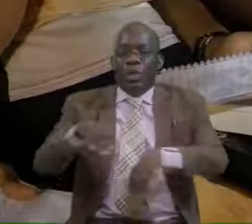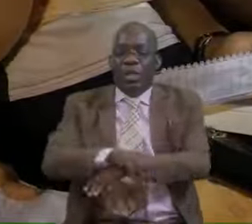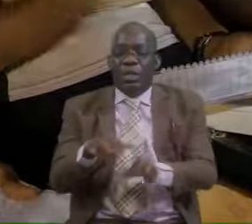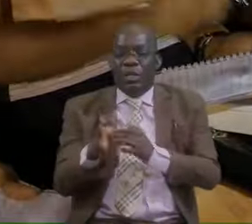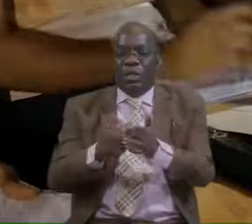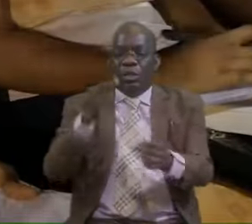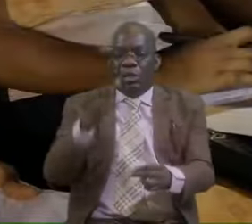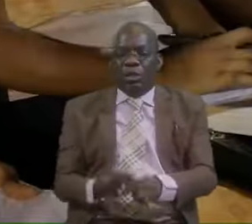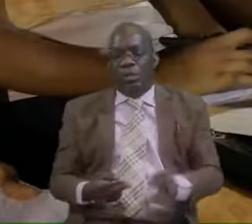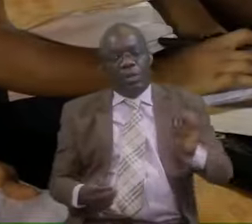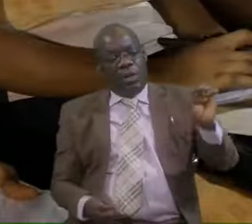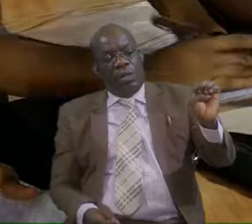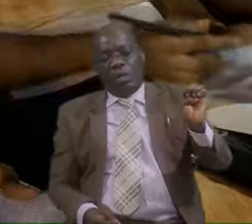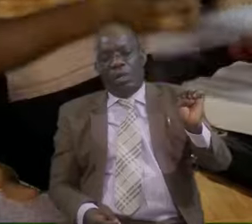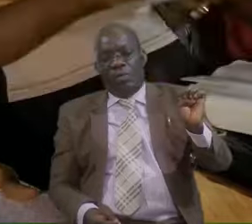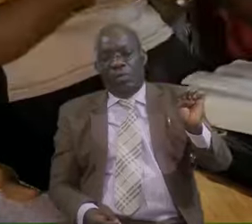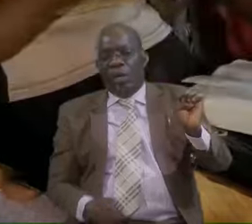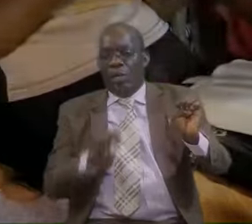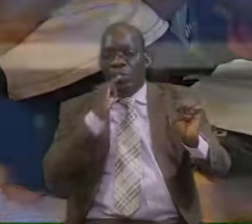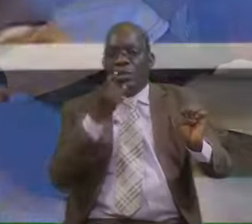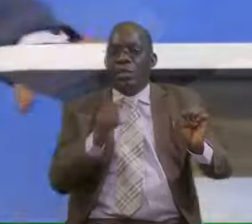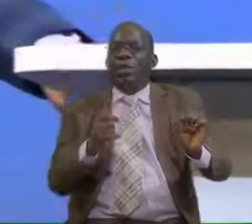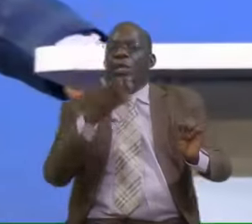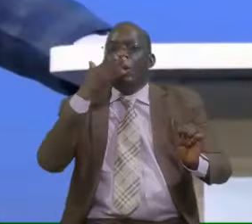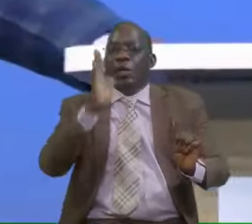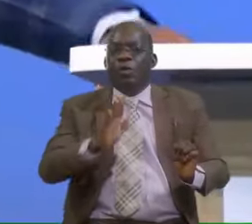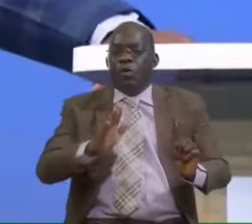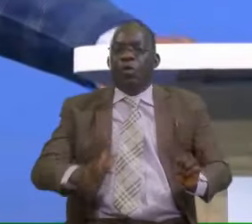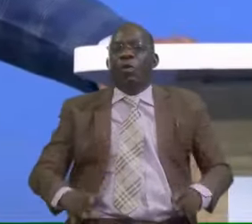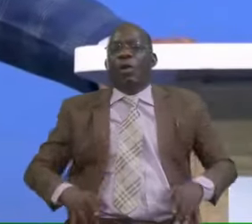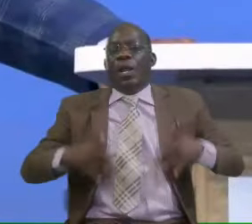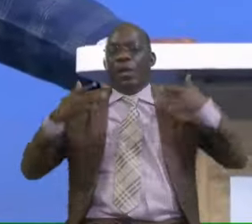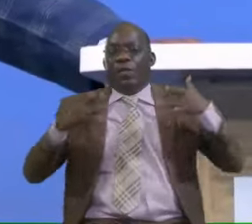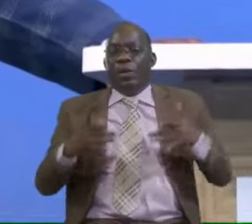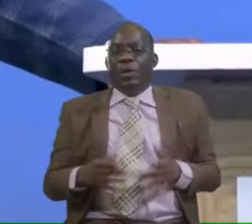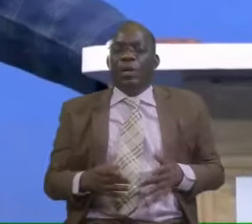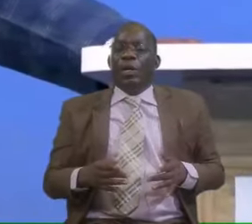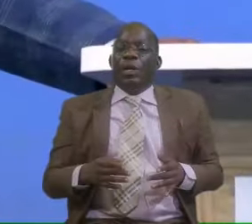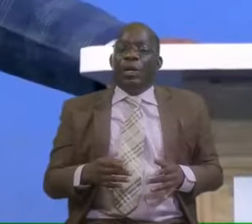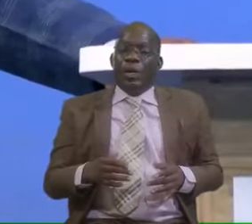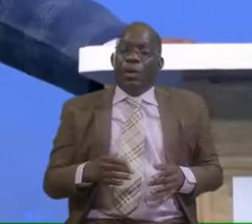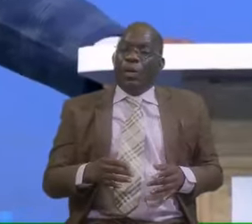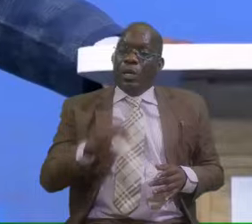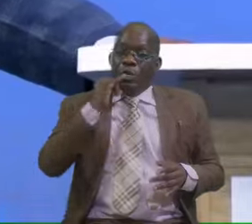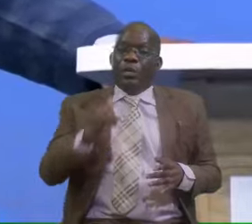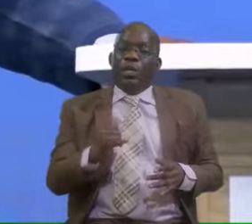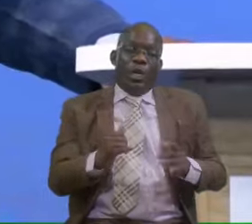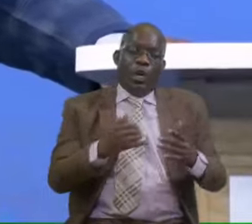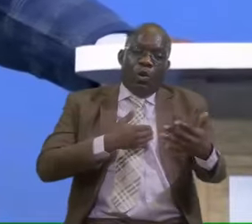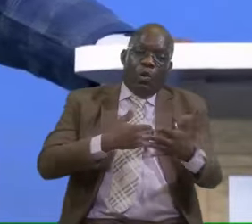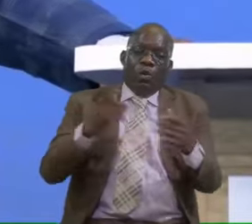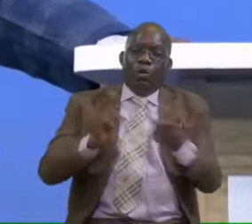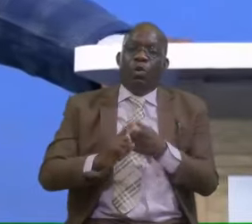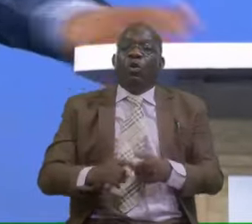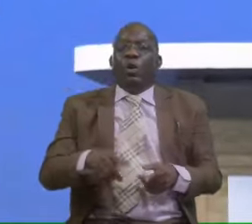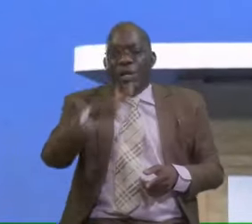E is the evil life. E, evil, is next door to devil. If you put a